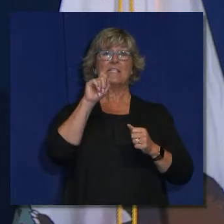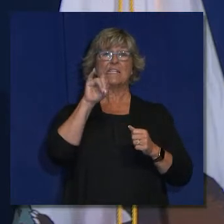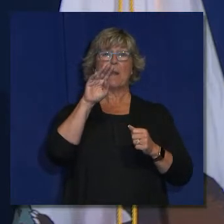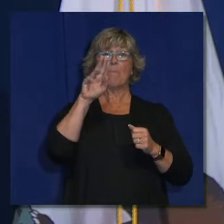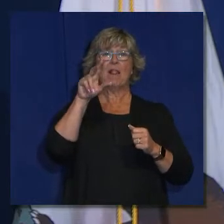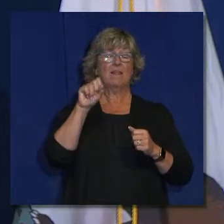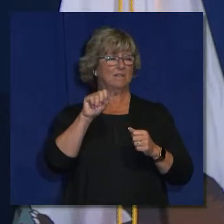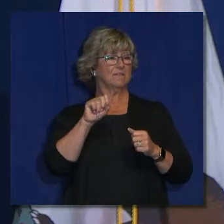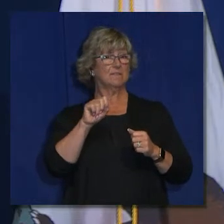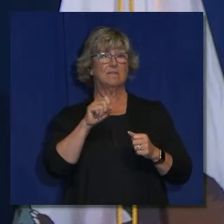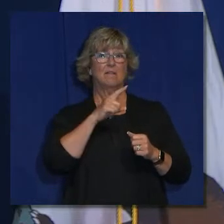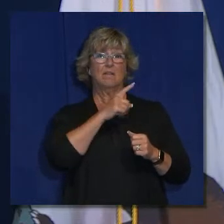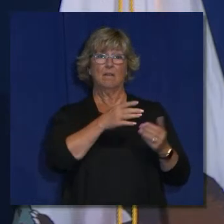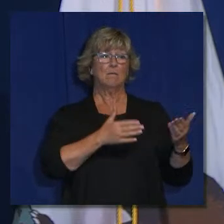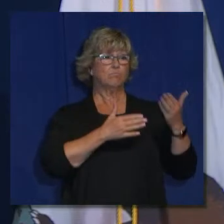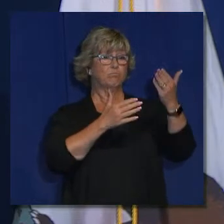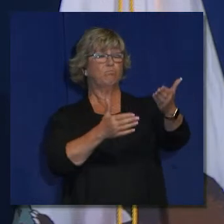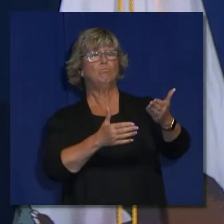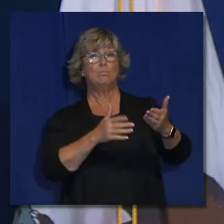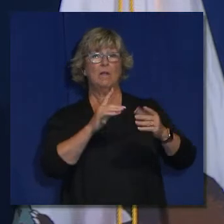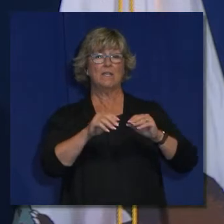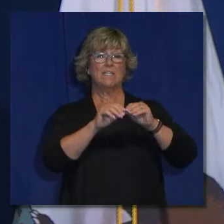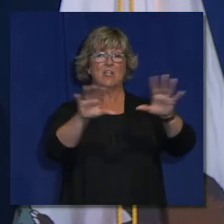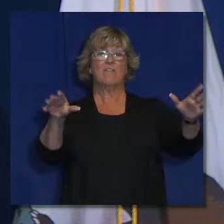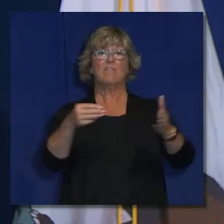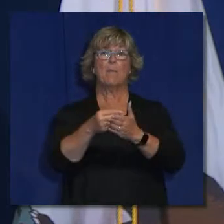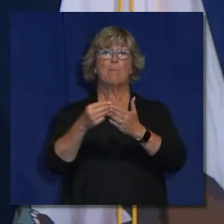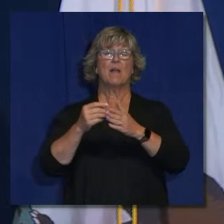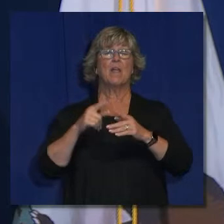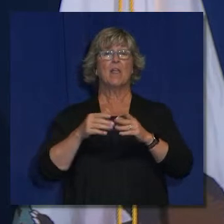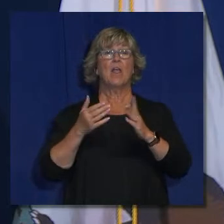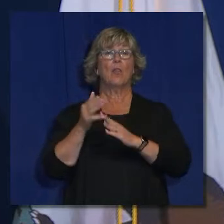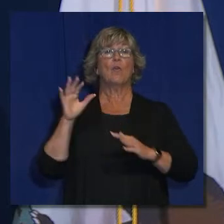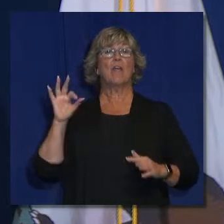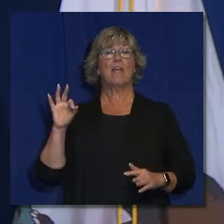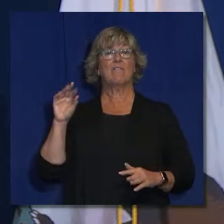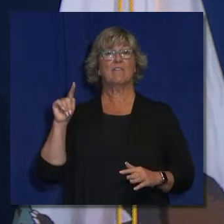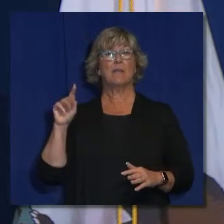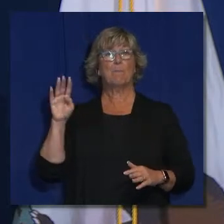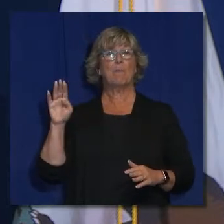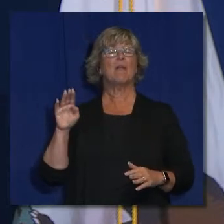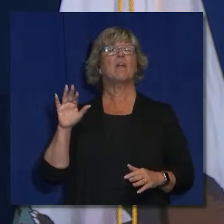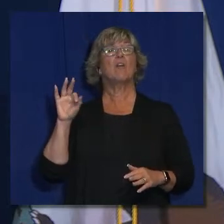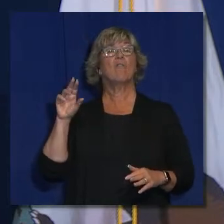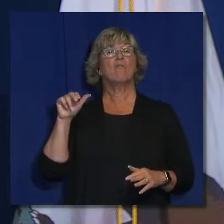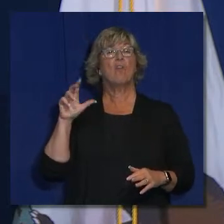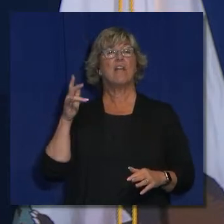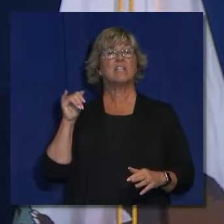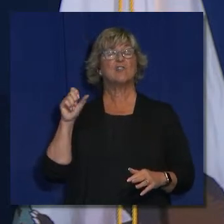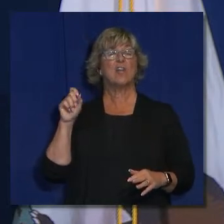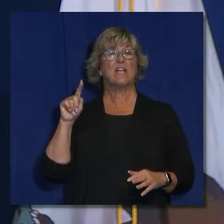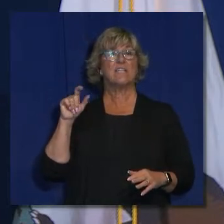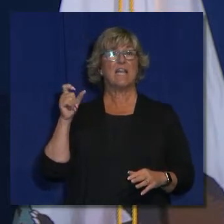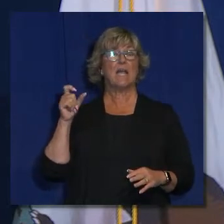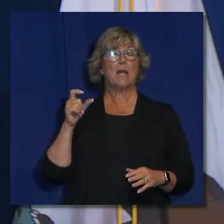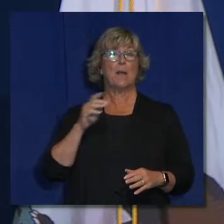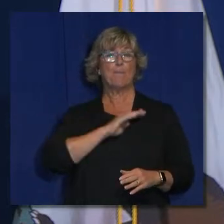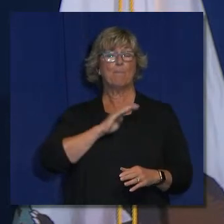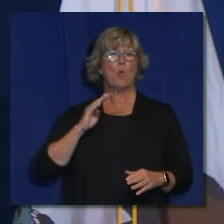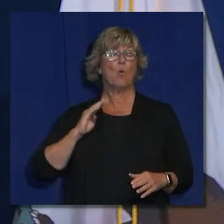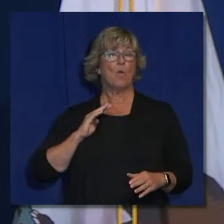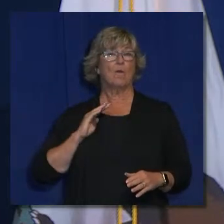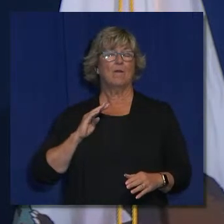what we had originally proposed, and that's the distribution of funds through the FTB, which is the Franchise Tax Board. And by the way, forgive me, all of you,